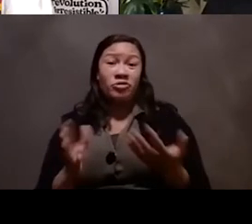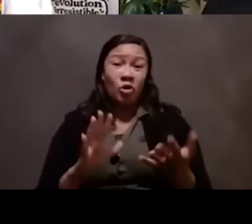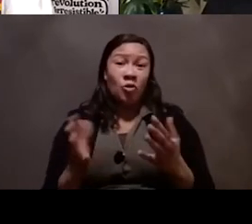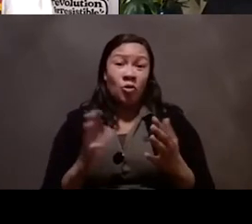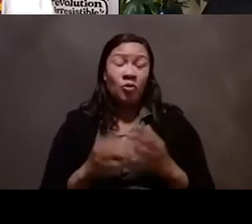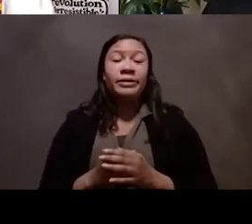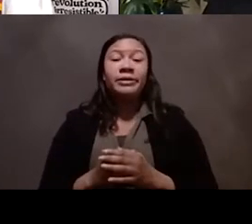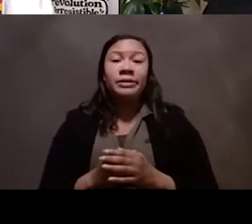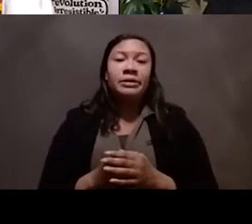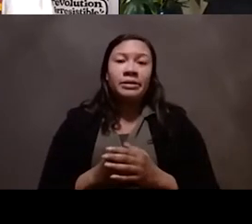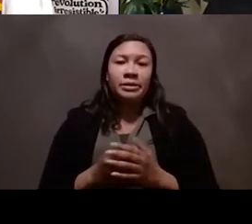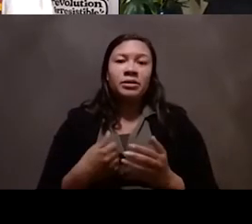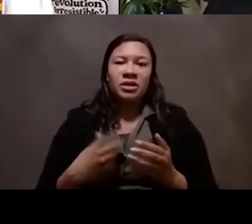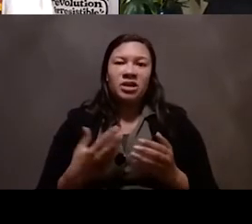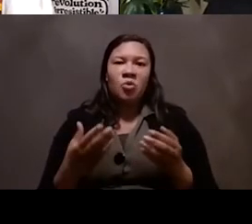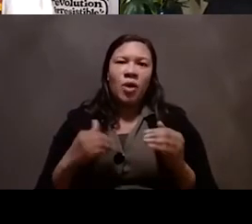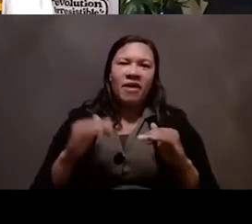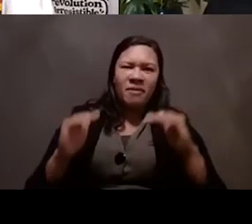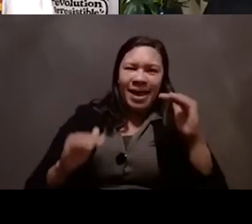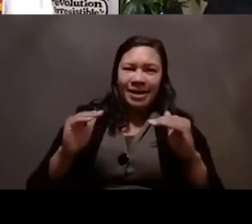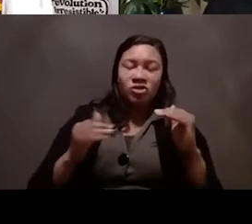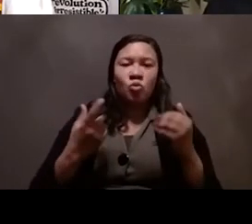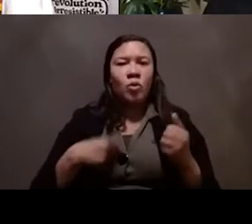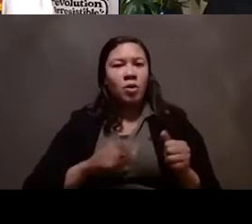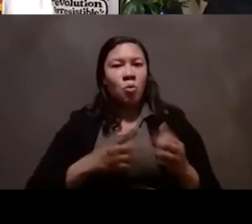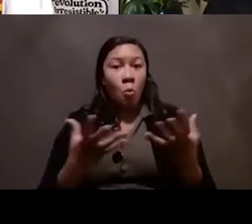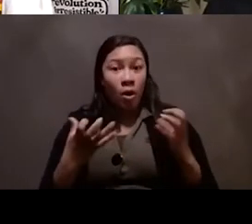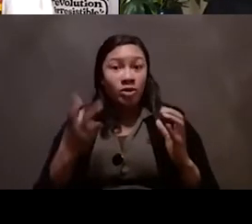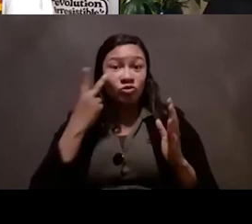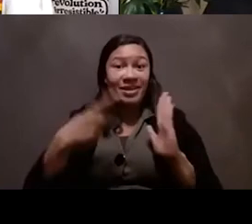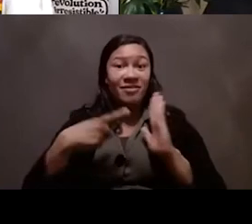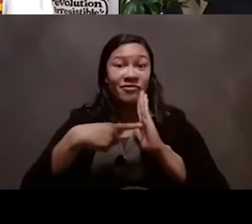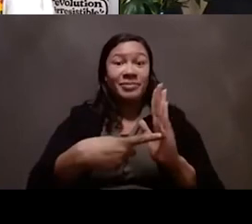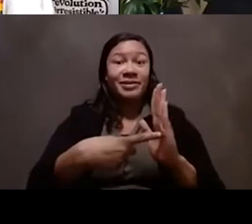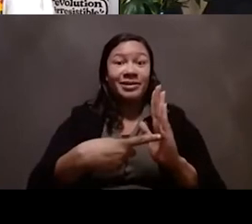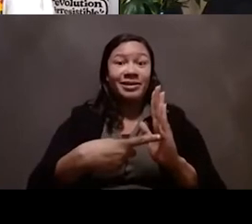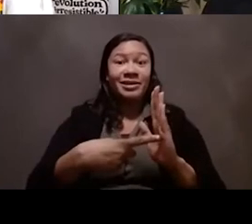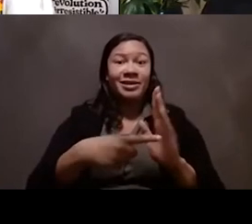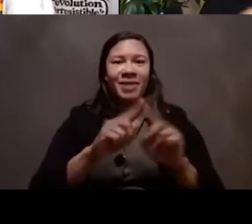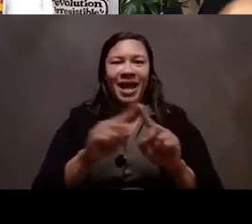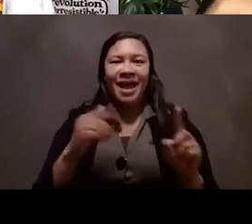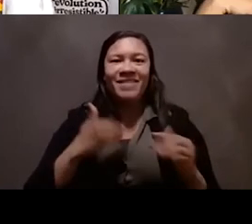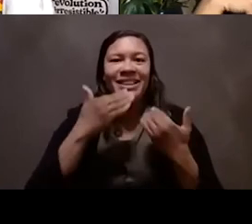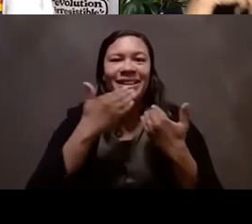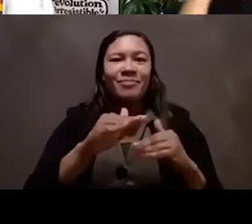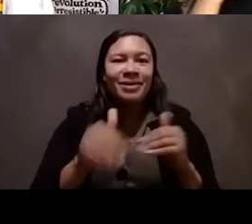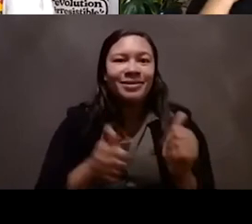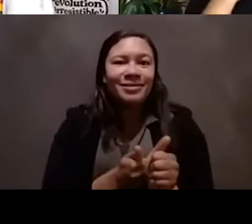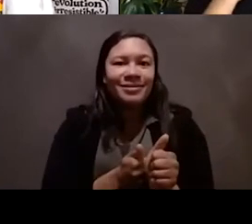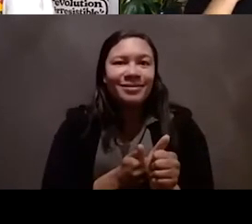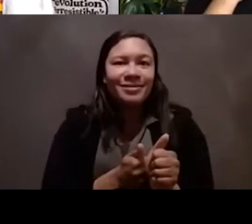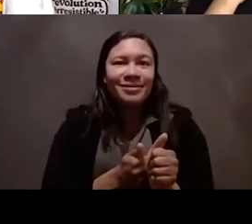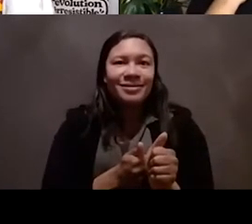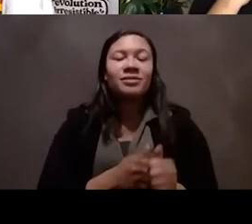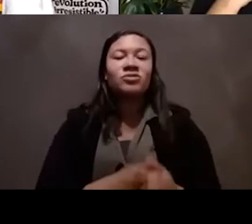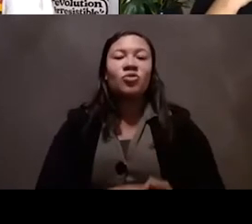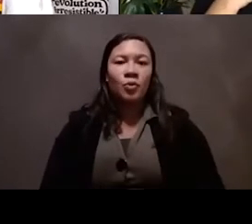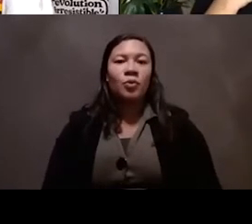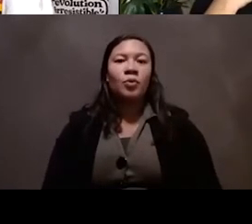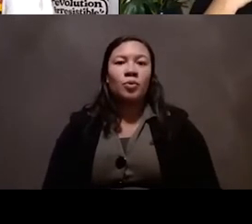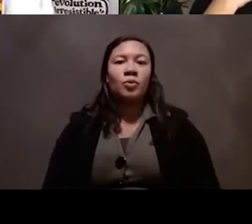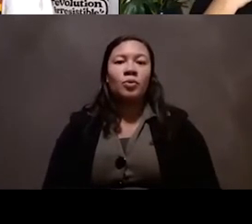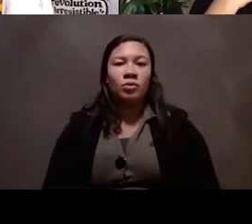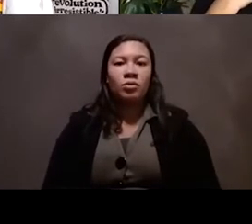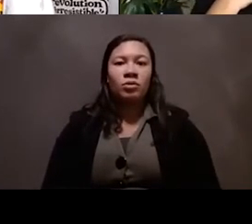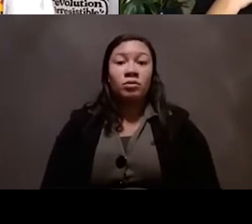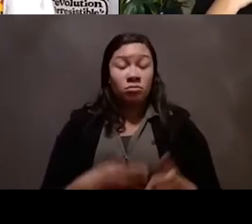Especially as we push for representation, but there are limits to it, you know what I mean? And that once a certain degree of it